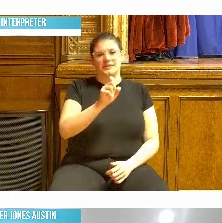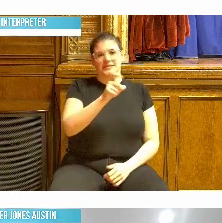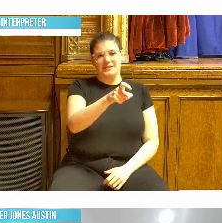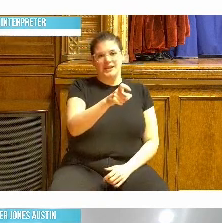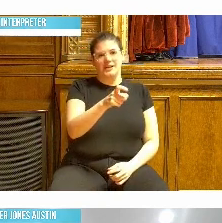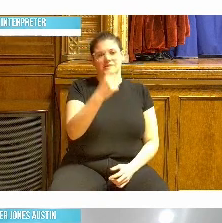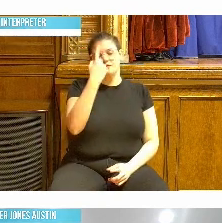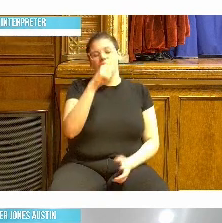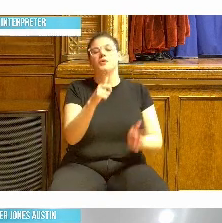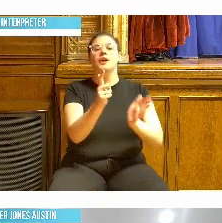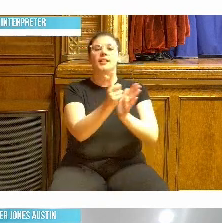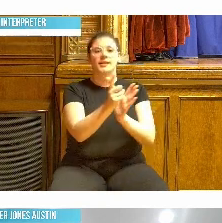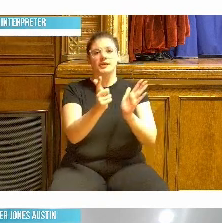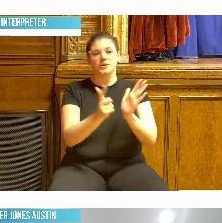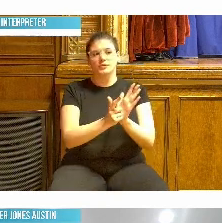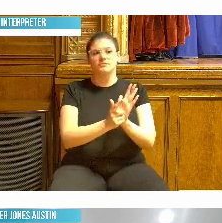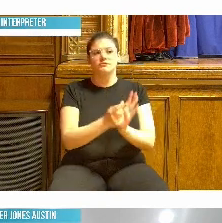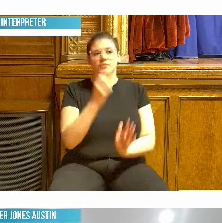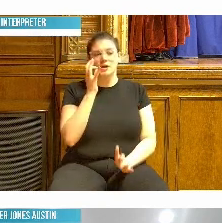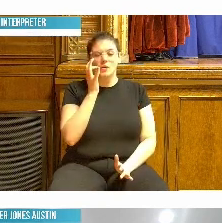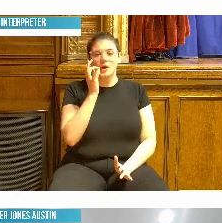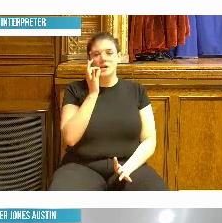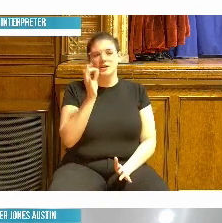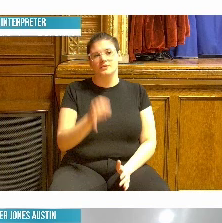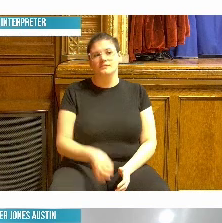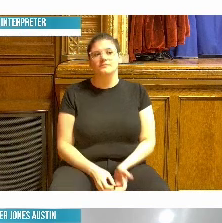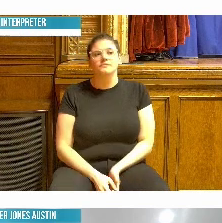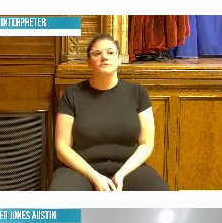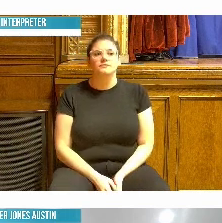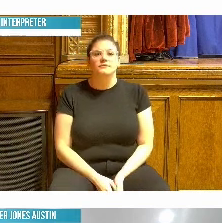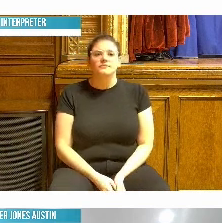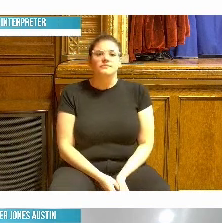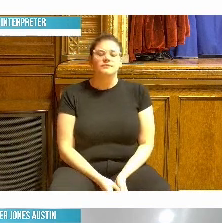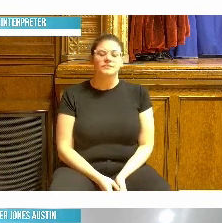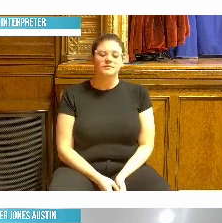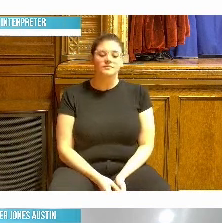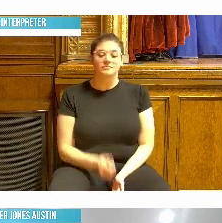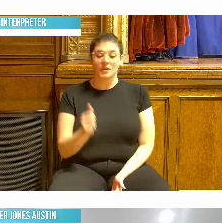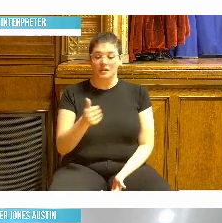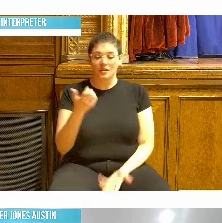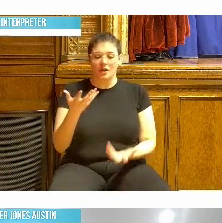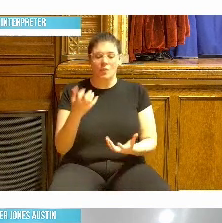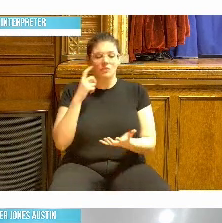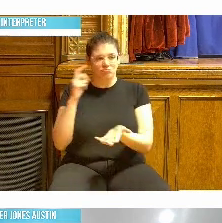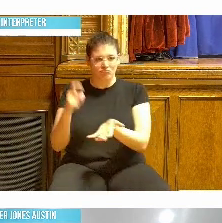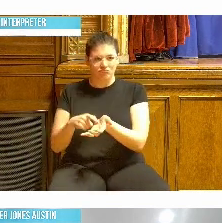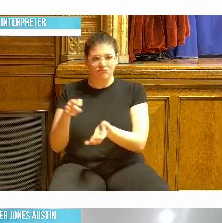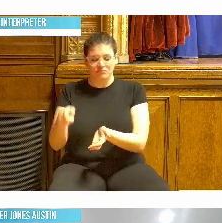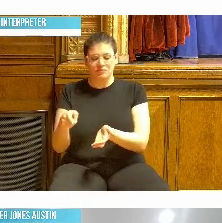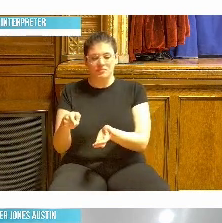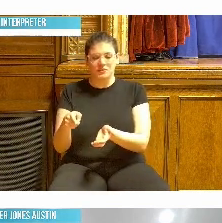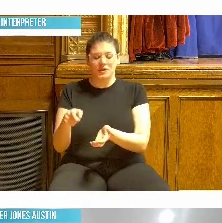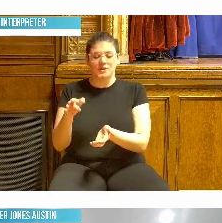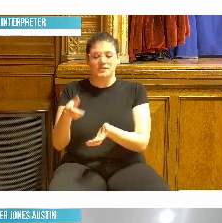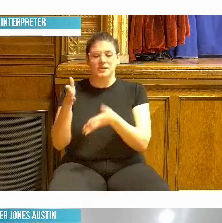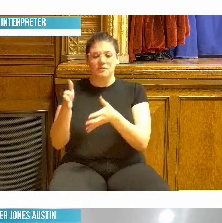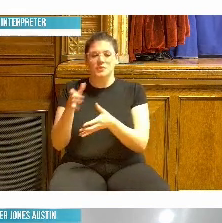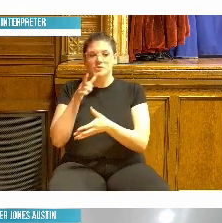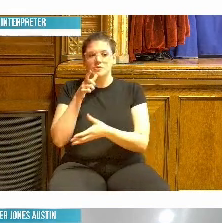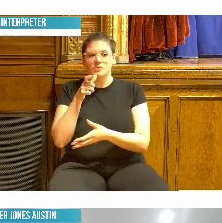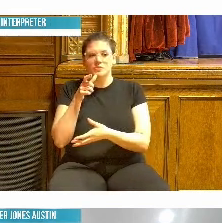legalized marijuana. Other thing, I just wanted to acknowledge the Sister of